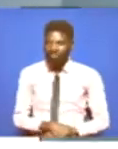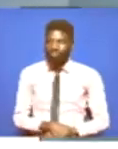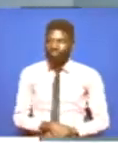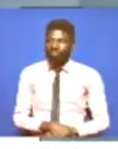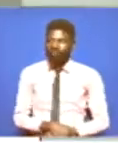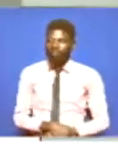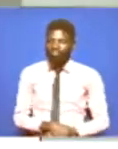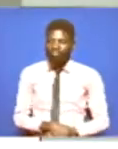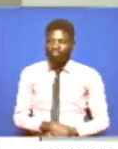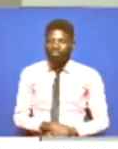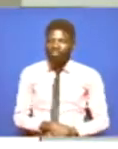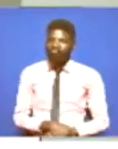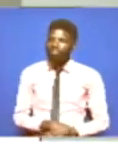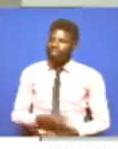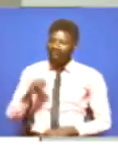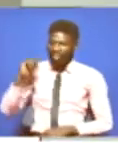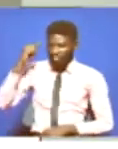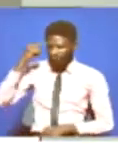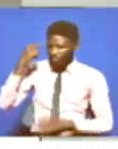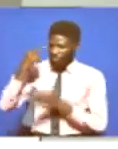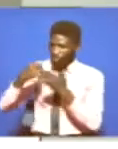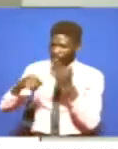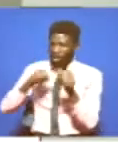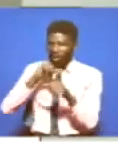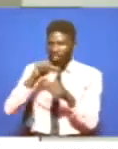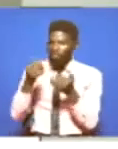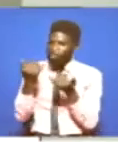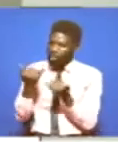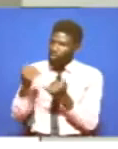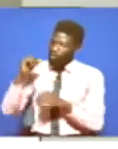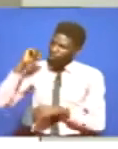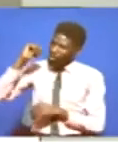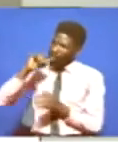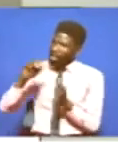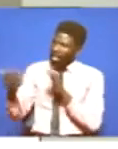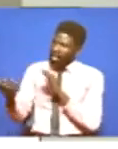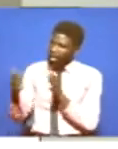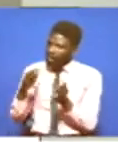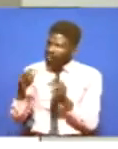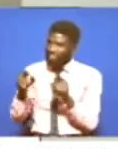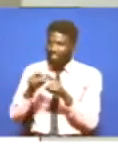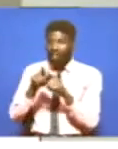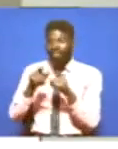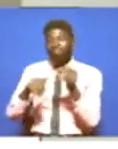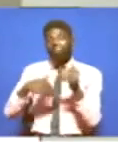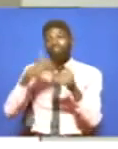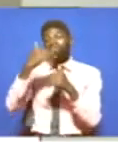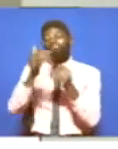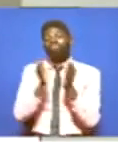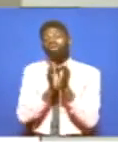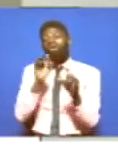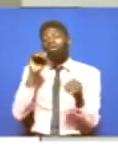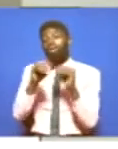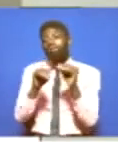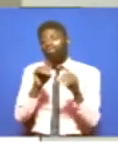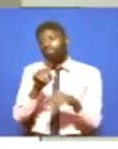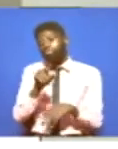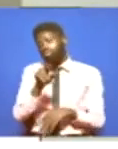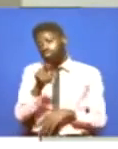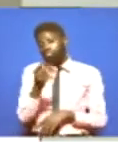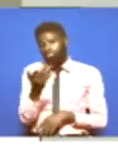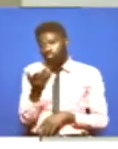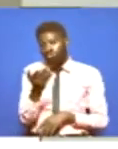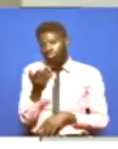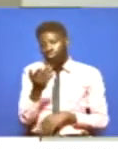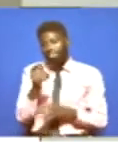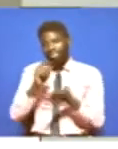Your views on the current political arena and the forthcoming general elections, and you're also the Secretary